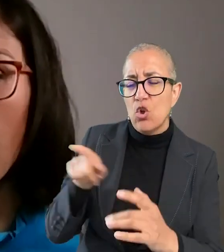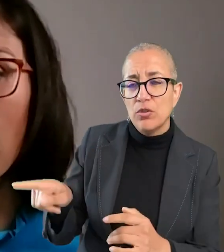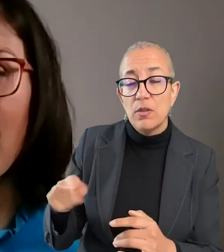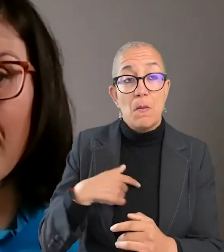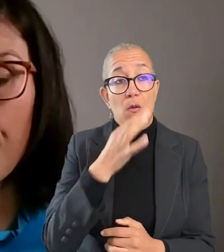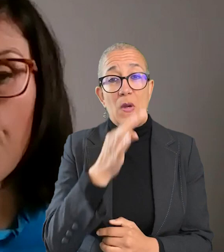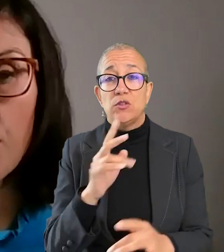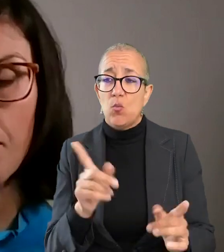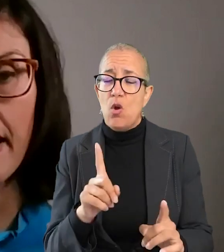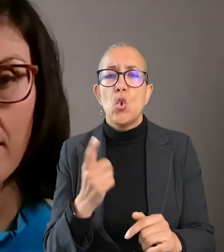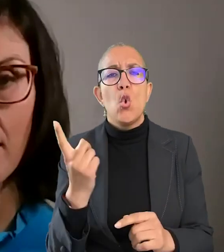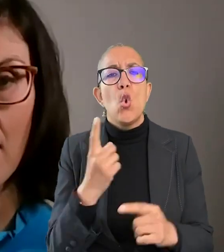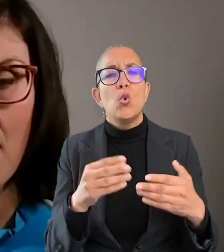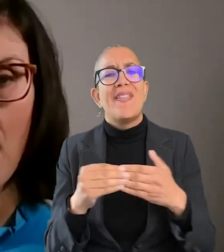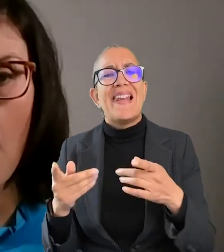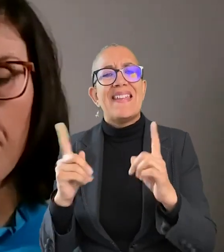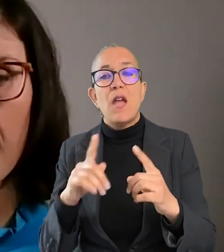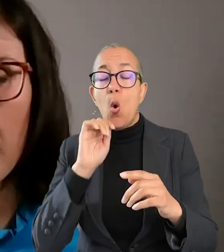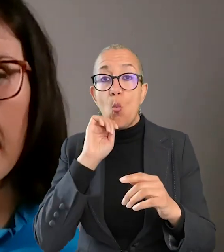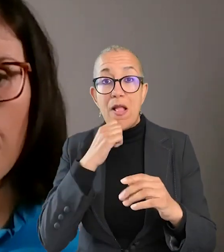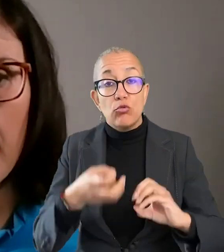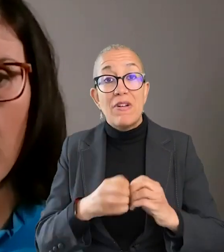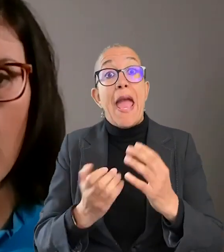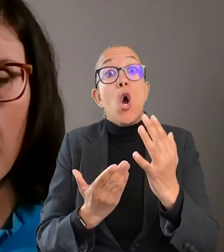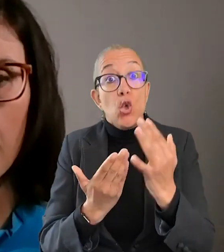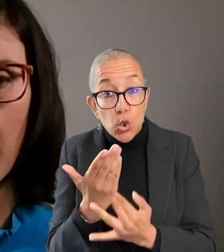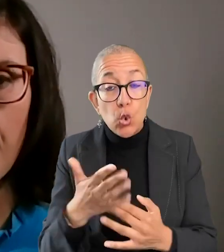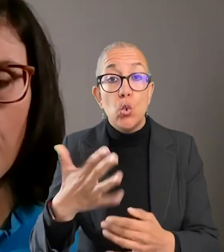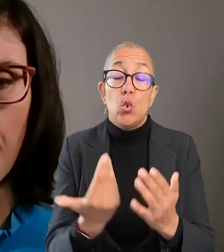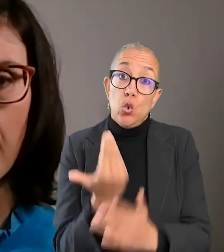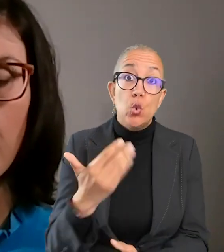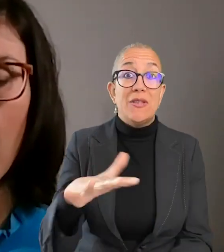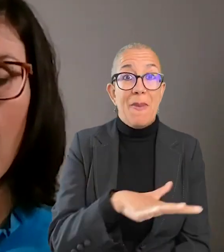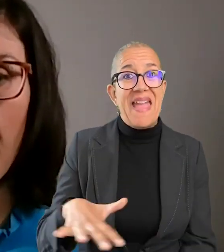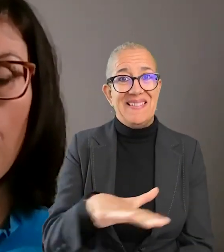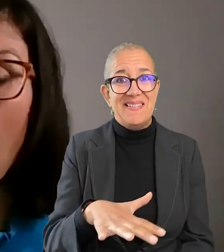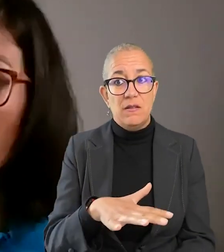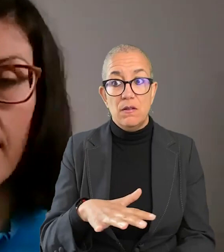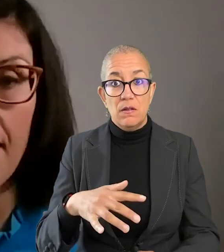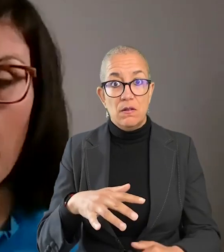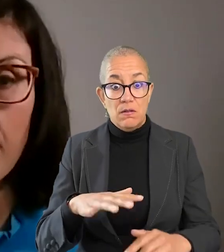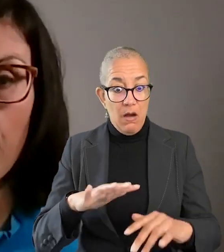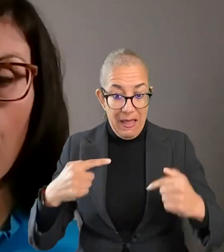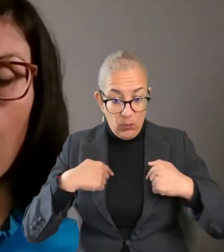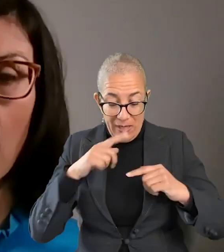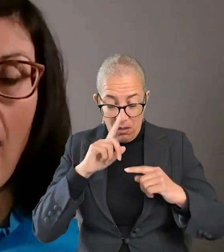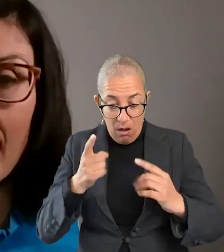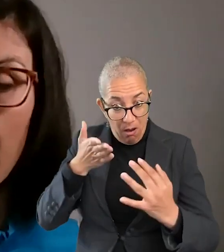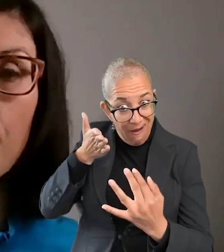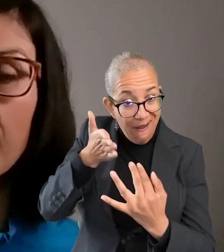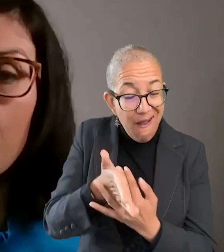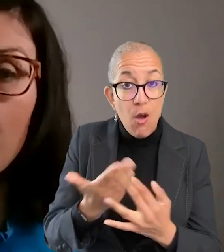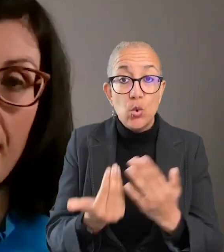going to carve out a new space? Because unless we can carve out that new space, then we aren't going to get that message across.